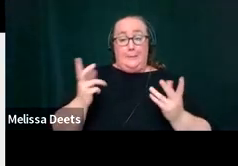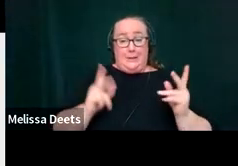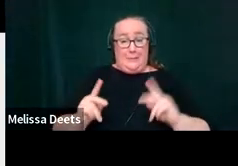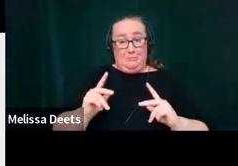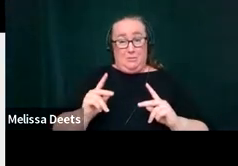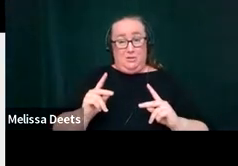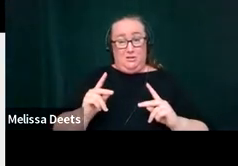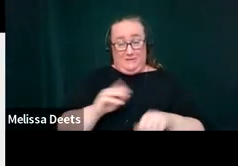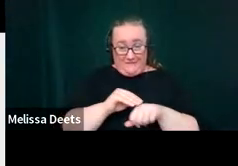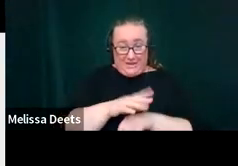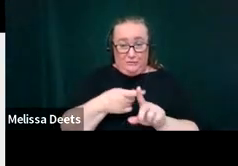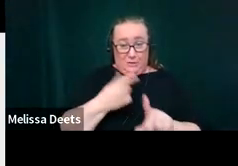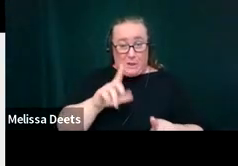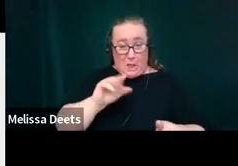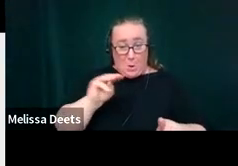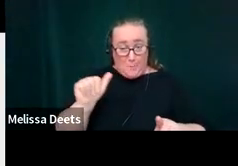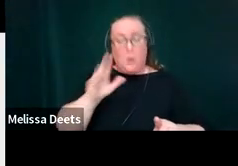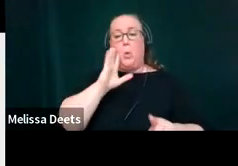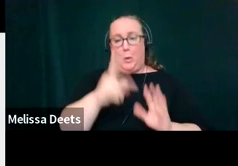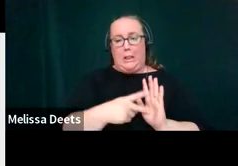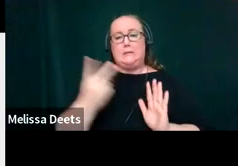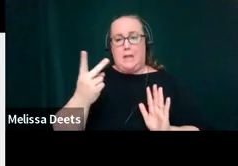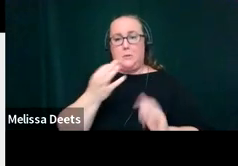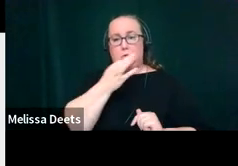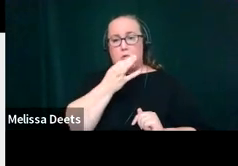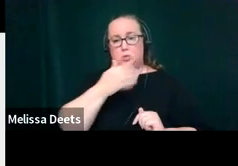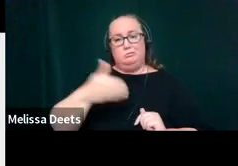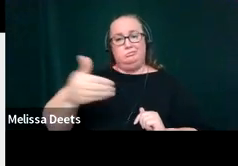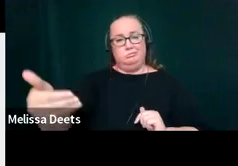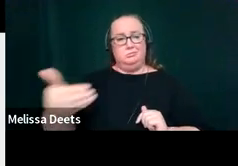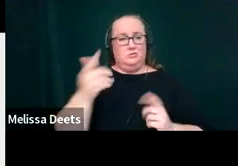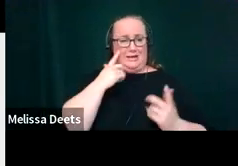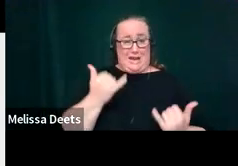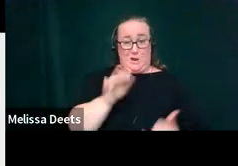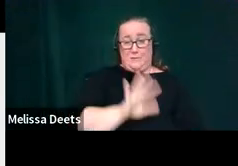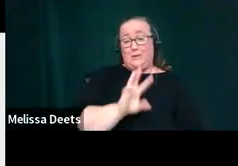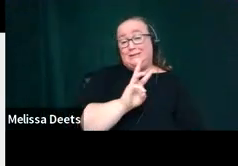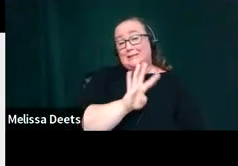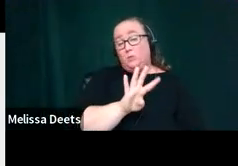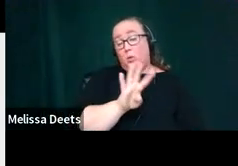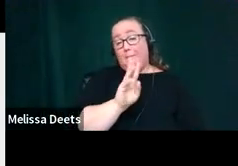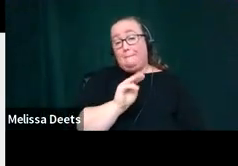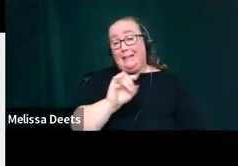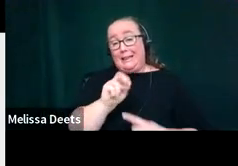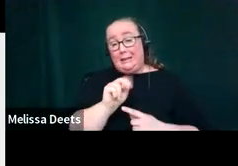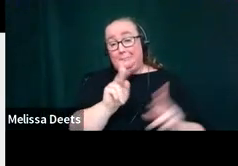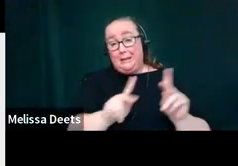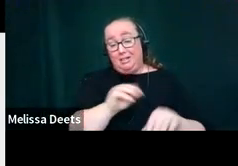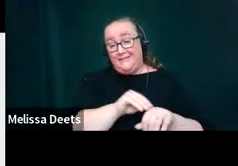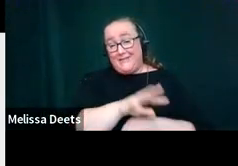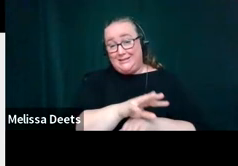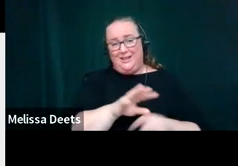in the next few years. So right now there are about 64 million people affected by glaucoma. This was a measurement that was taken